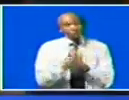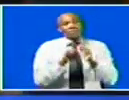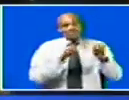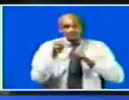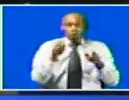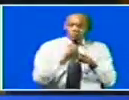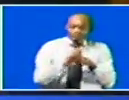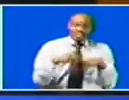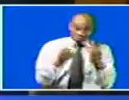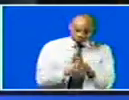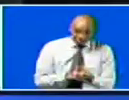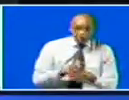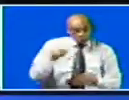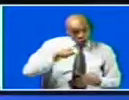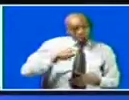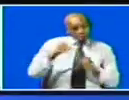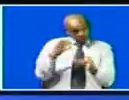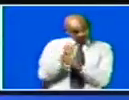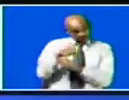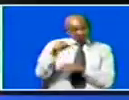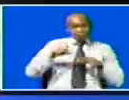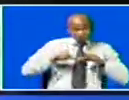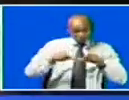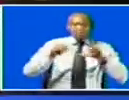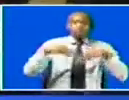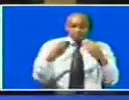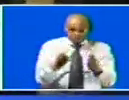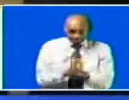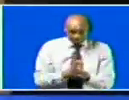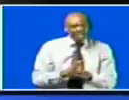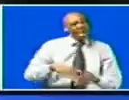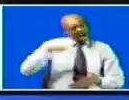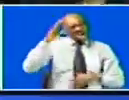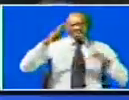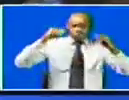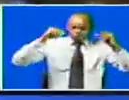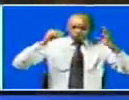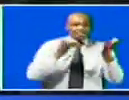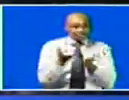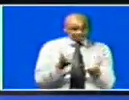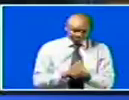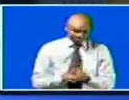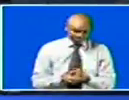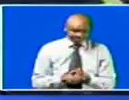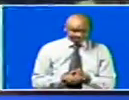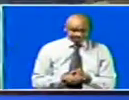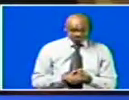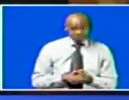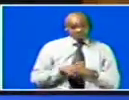managerial training so that local organizations can continue providing the high-quality services to farmers beyond the